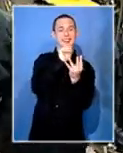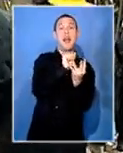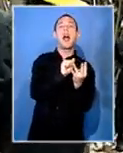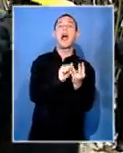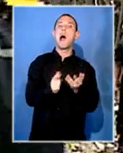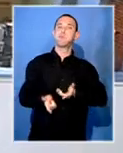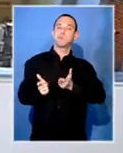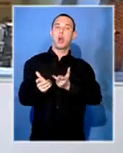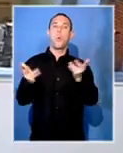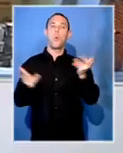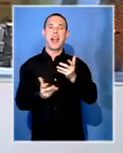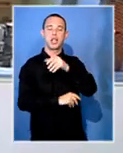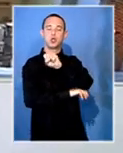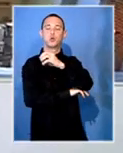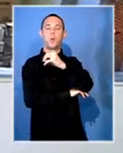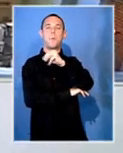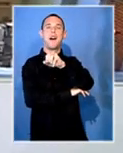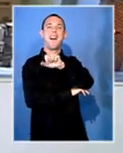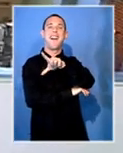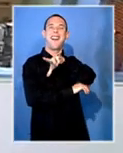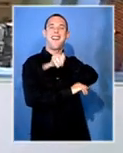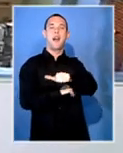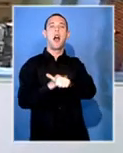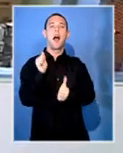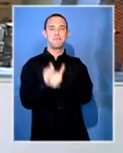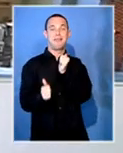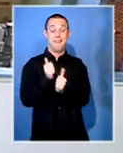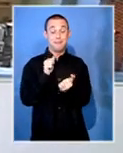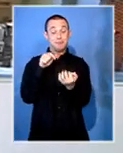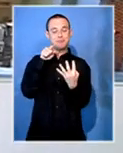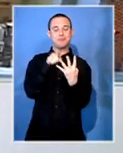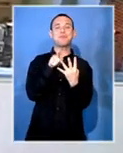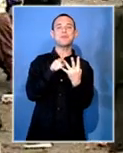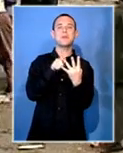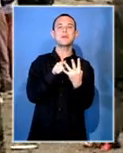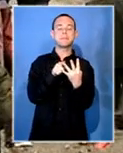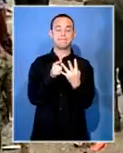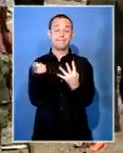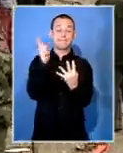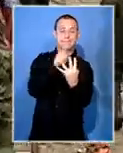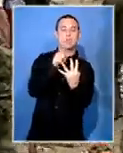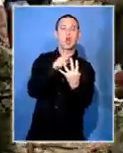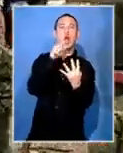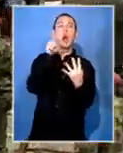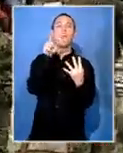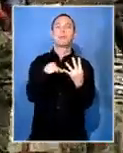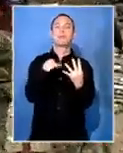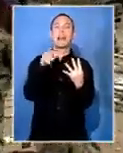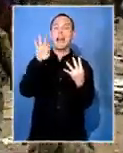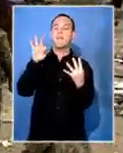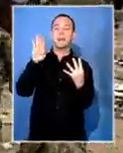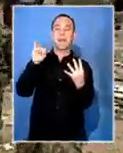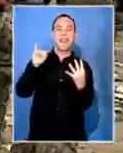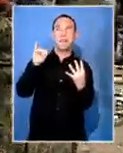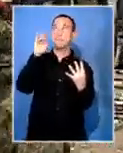in 2009. Saleh Naban had been on the FBI's wanted list in connection with the 2002 attacks on a